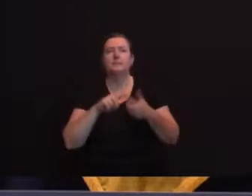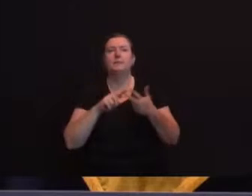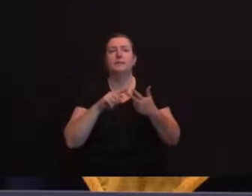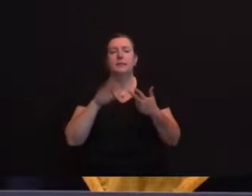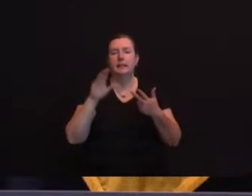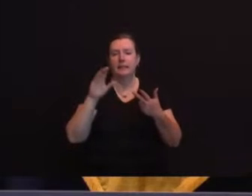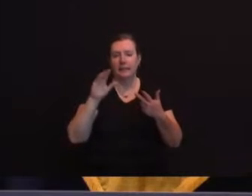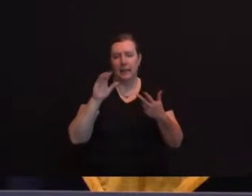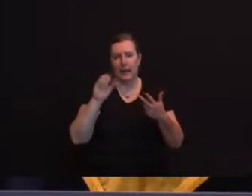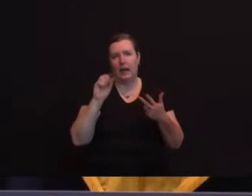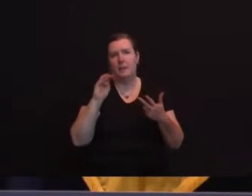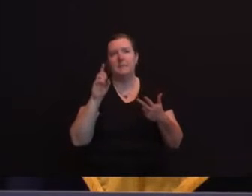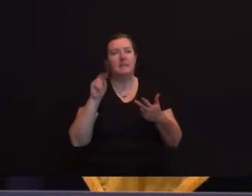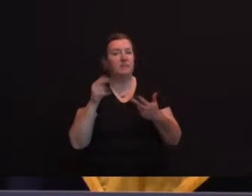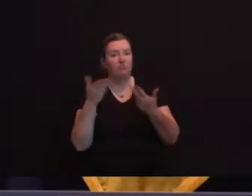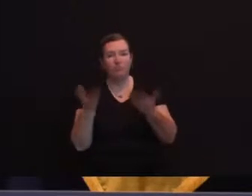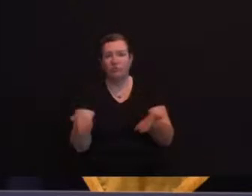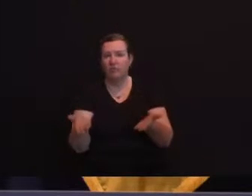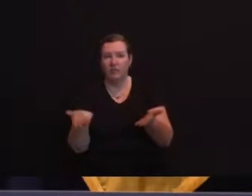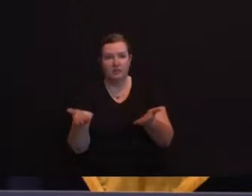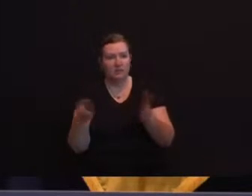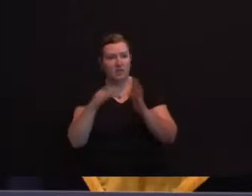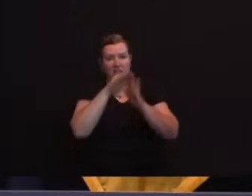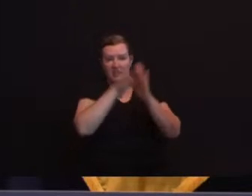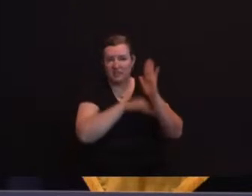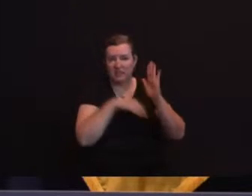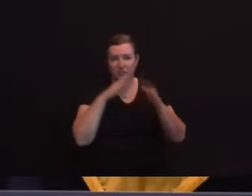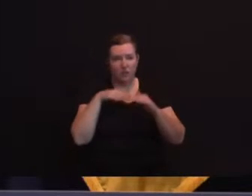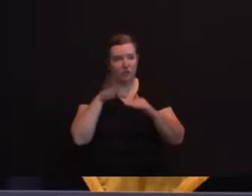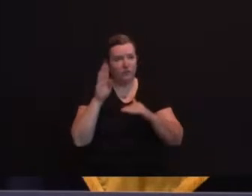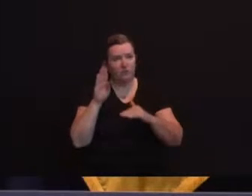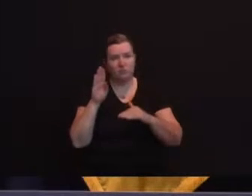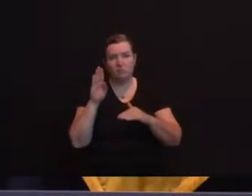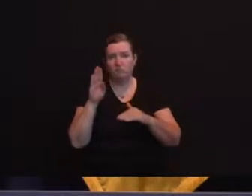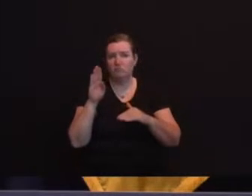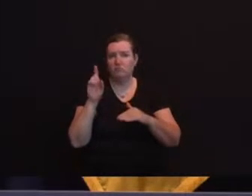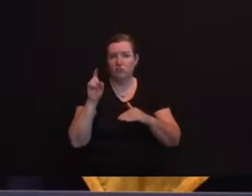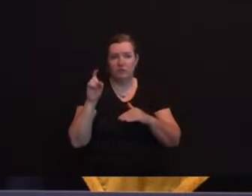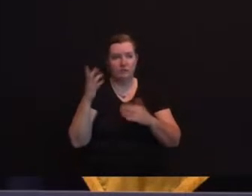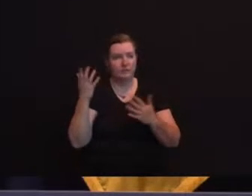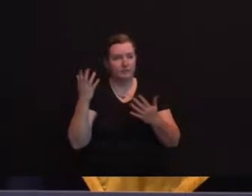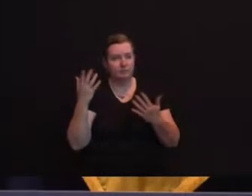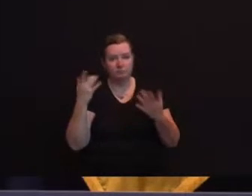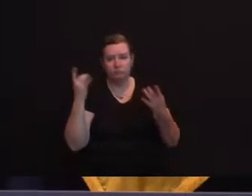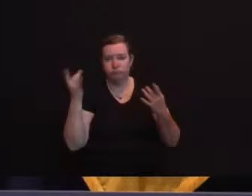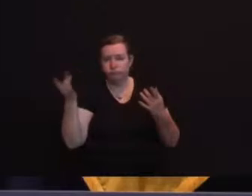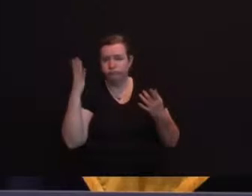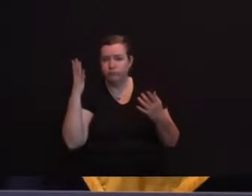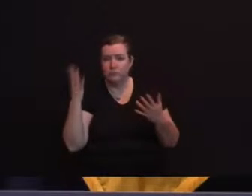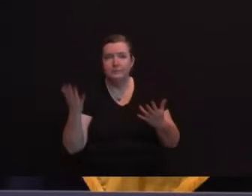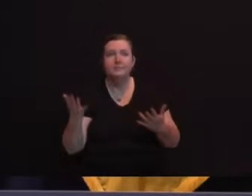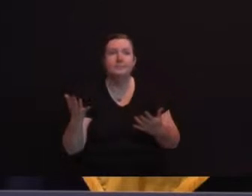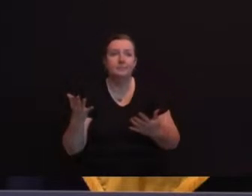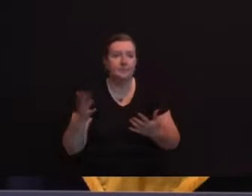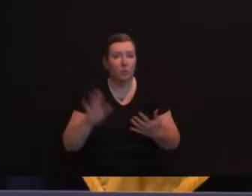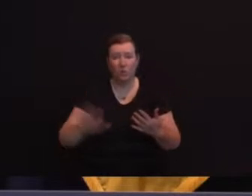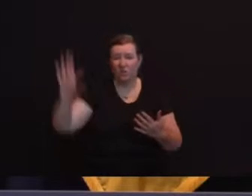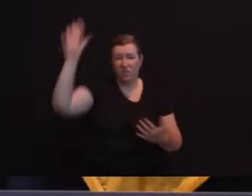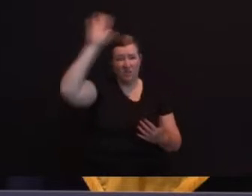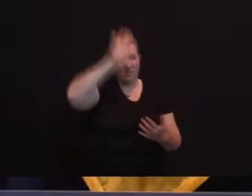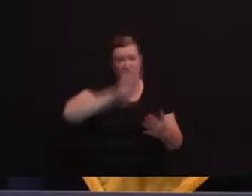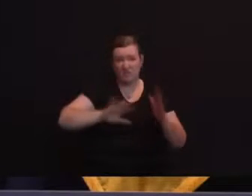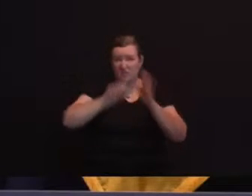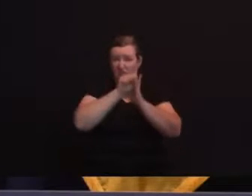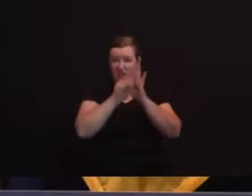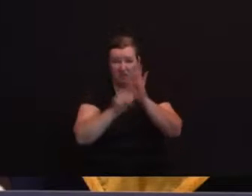back on it. Monmouth is on it. So it is a reality in every part of our state, every corner of our state. Thank you,